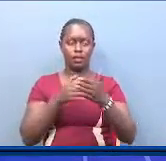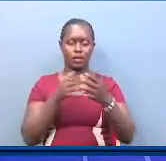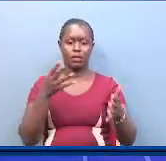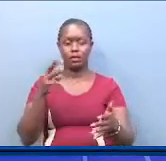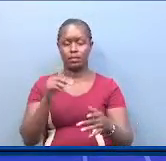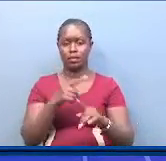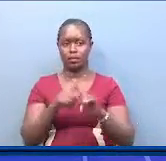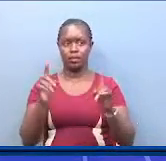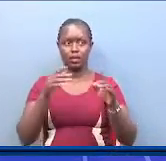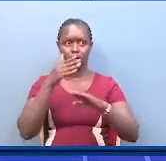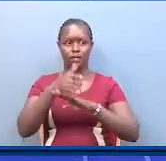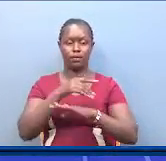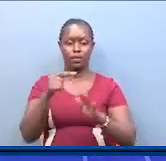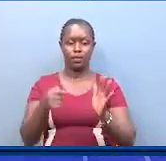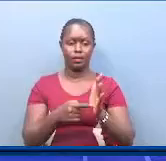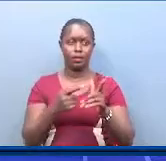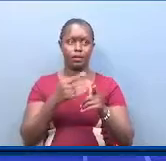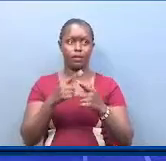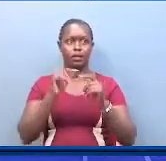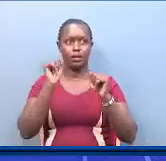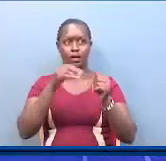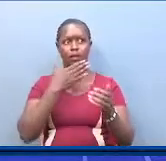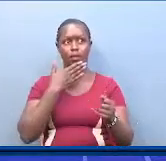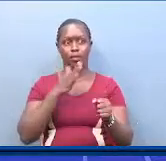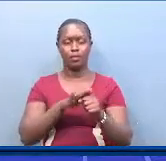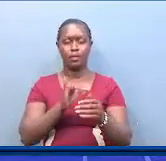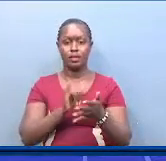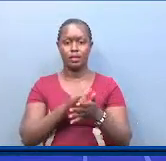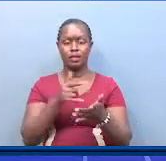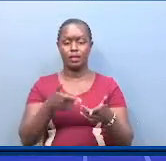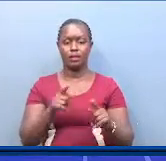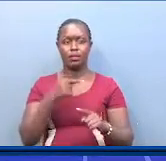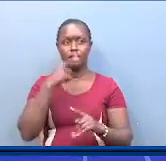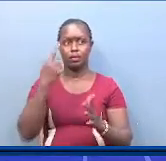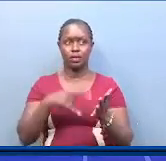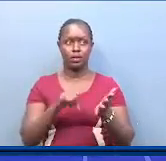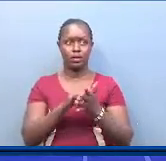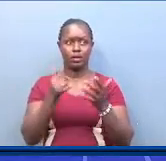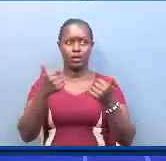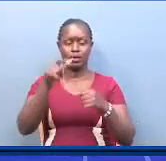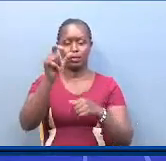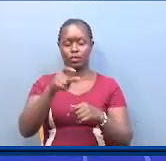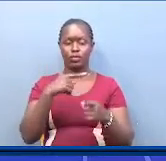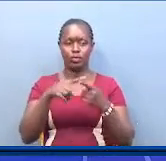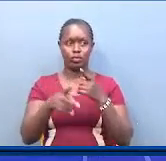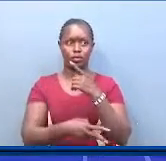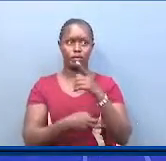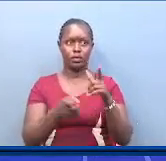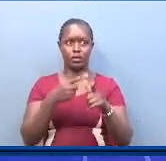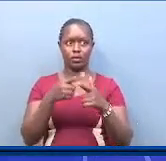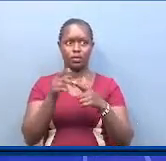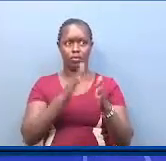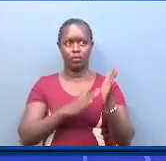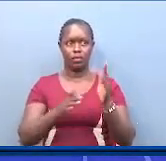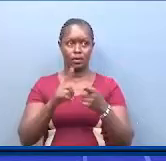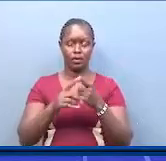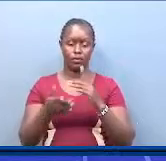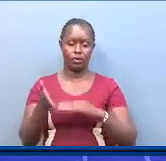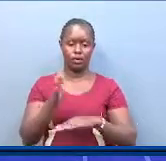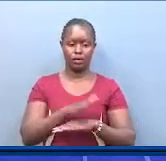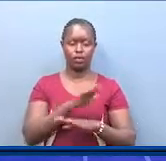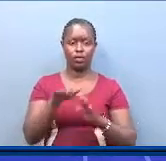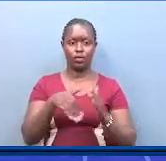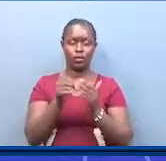them. But after this, I can assure you, Abu, let me tell you, anybody who has stolen, they would rather prepare to return